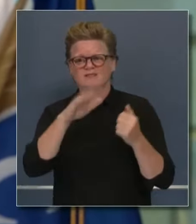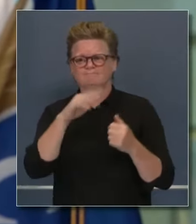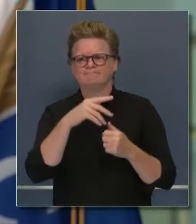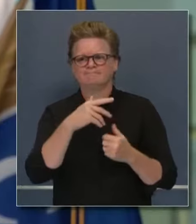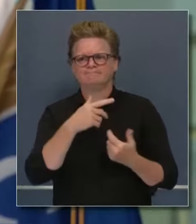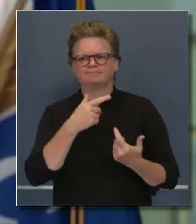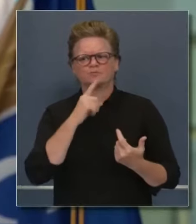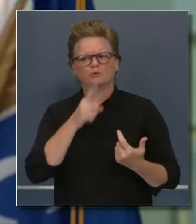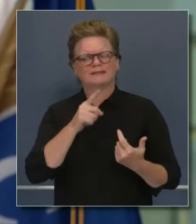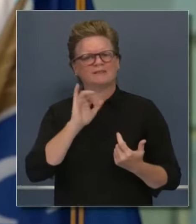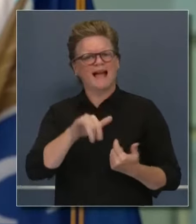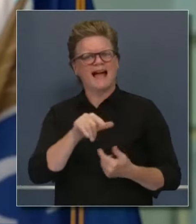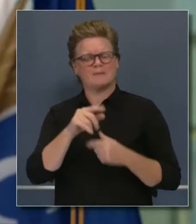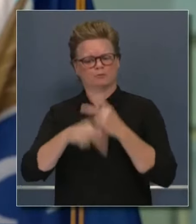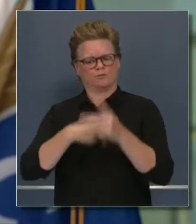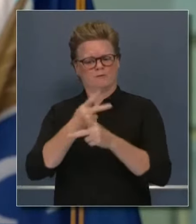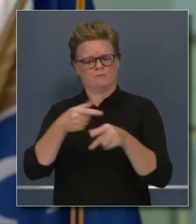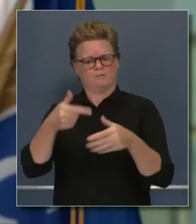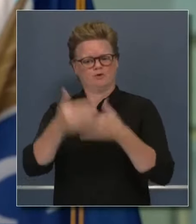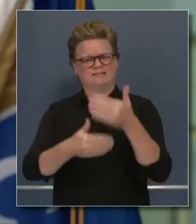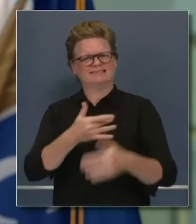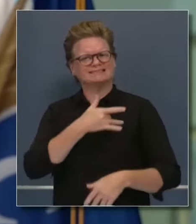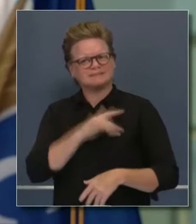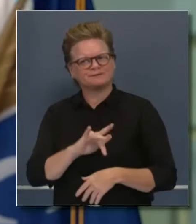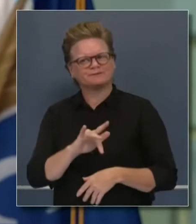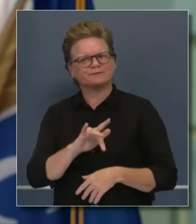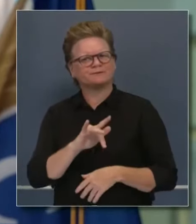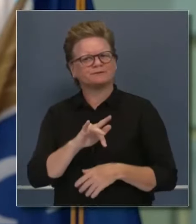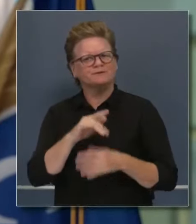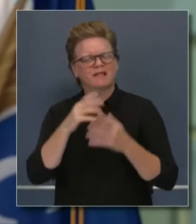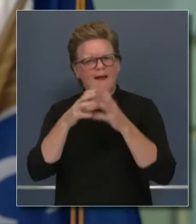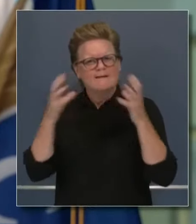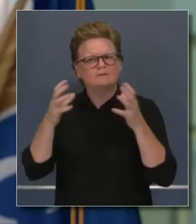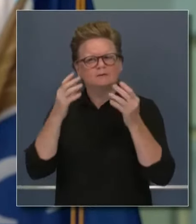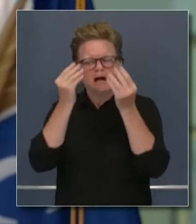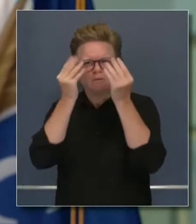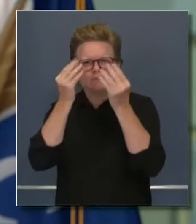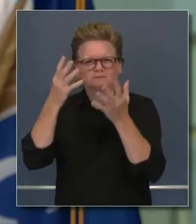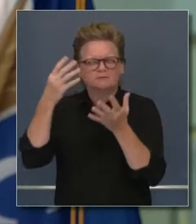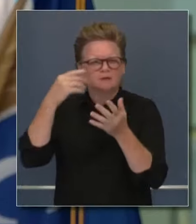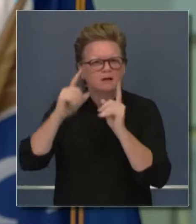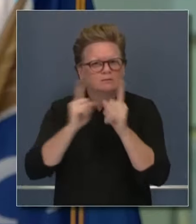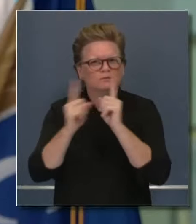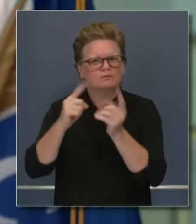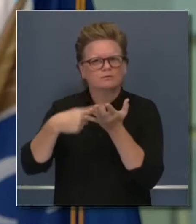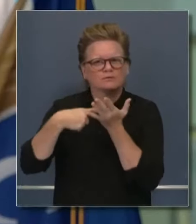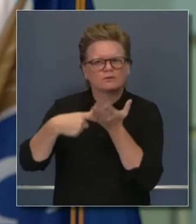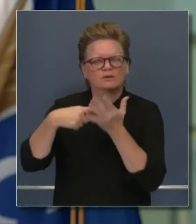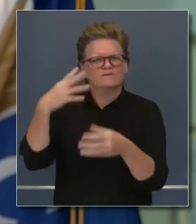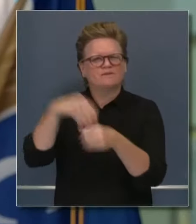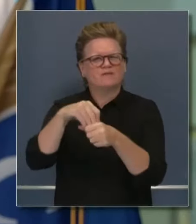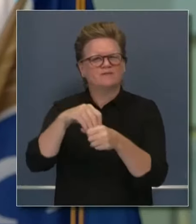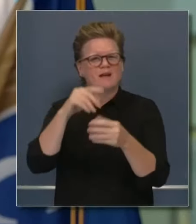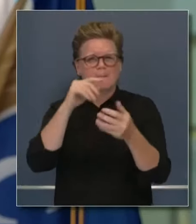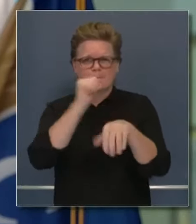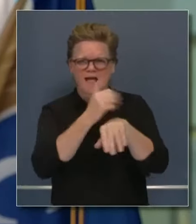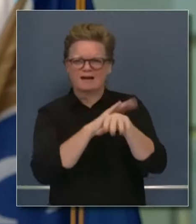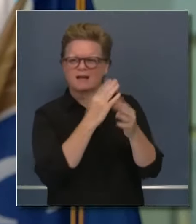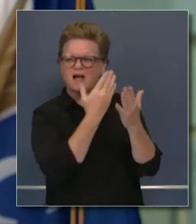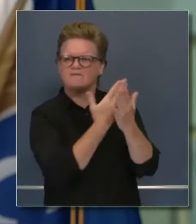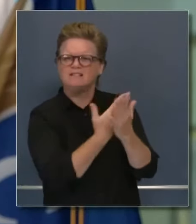constantly engaged with, our mind not made up, but interested in evidence, and the data bears